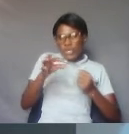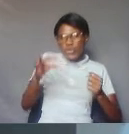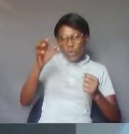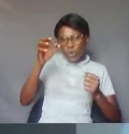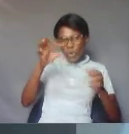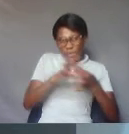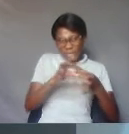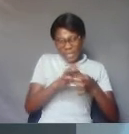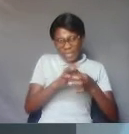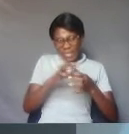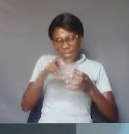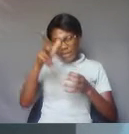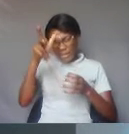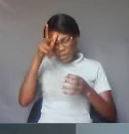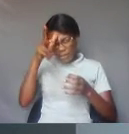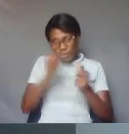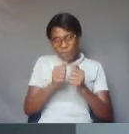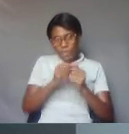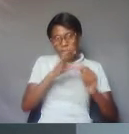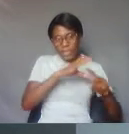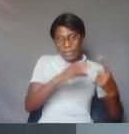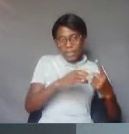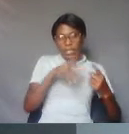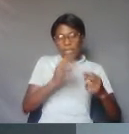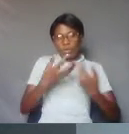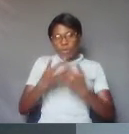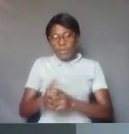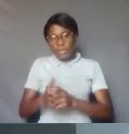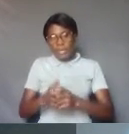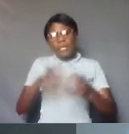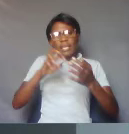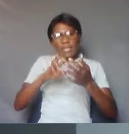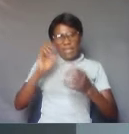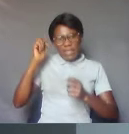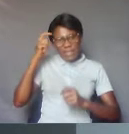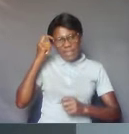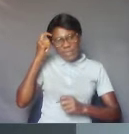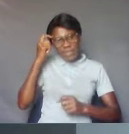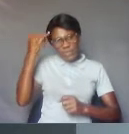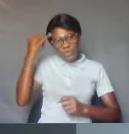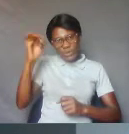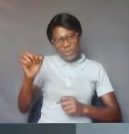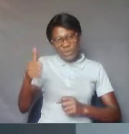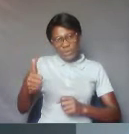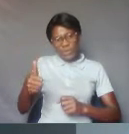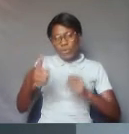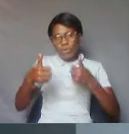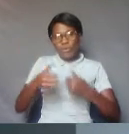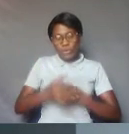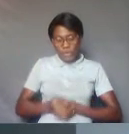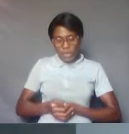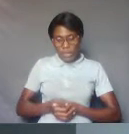over disability. And she says that new religious images, new values, new ideas